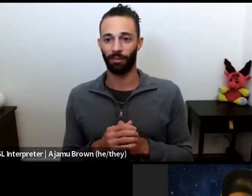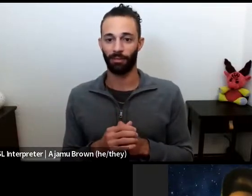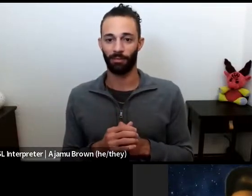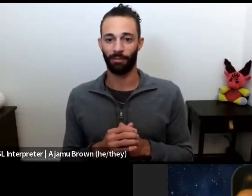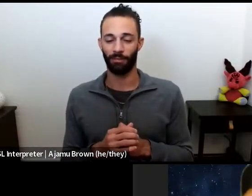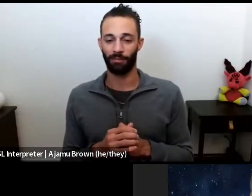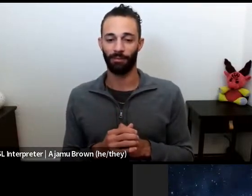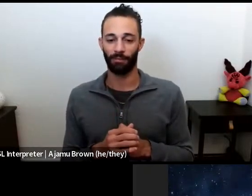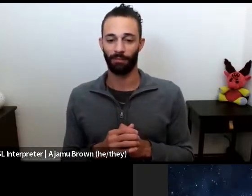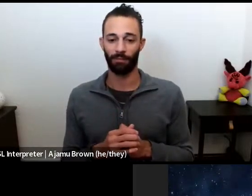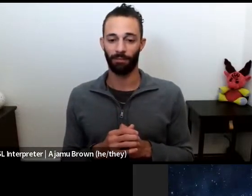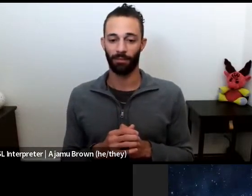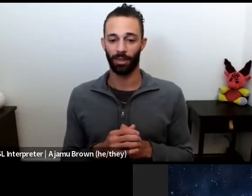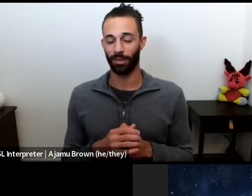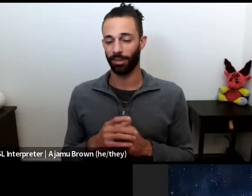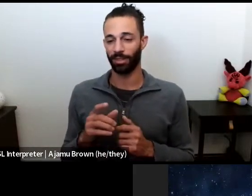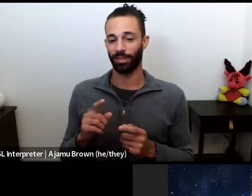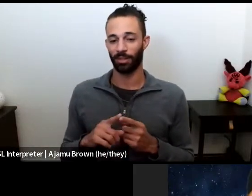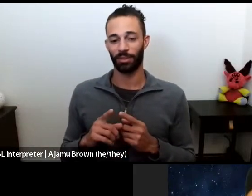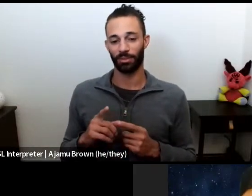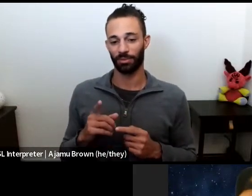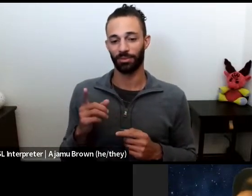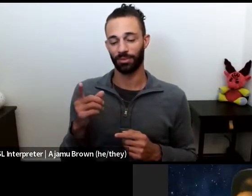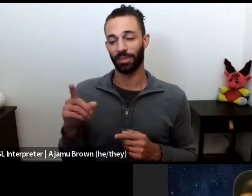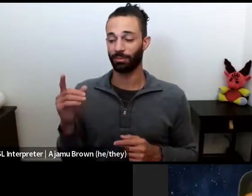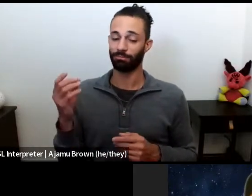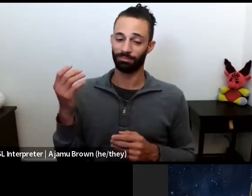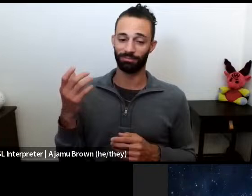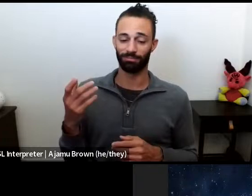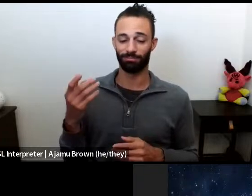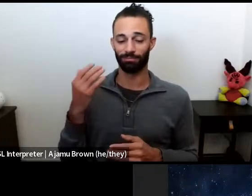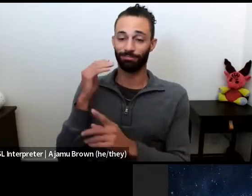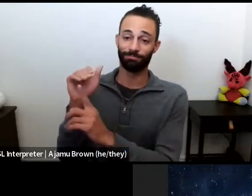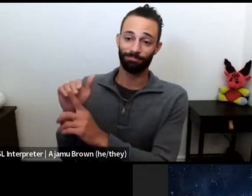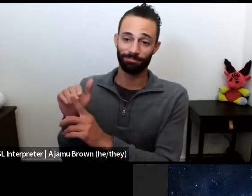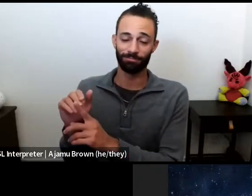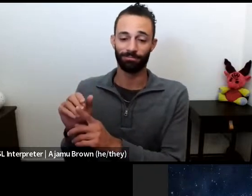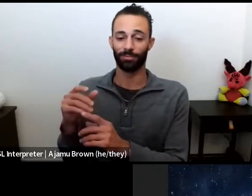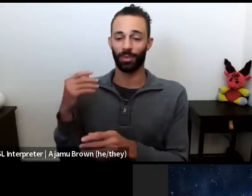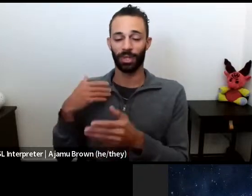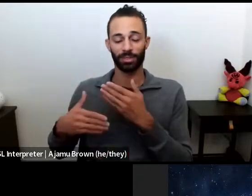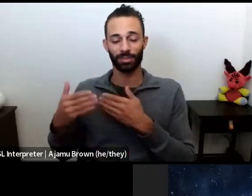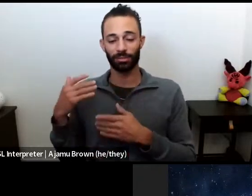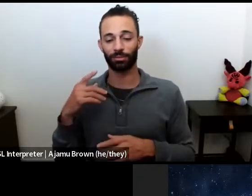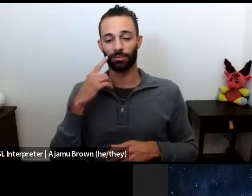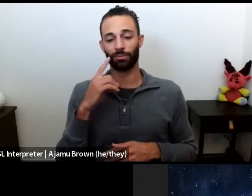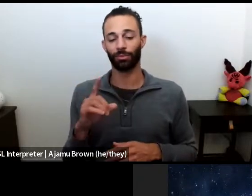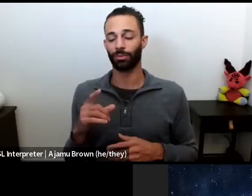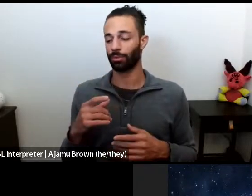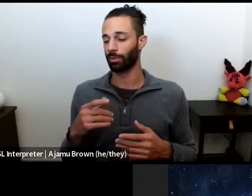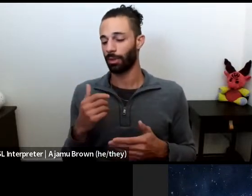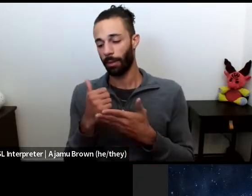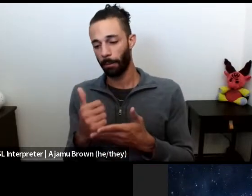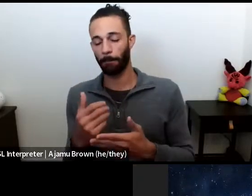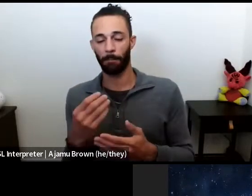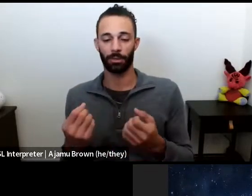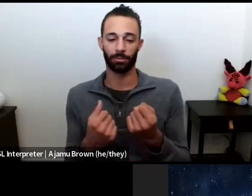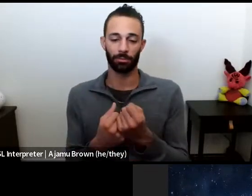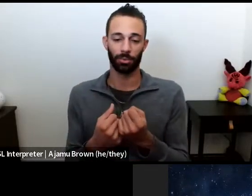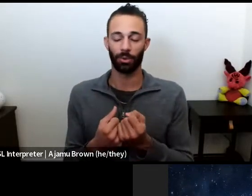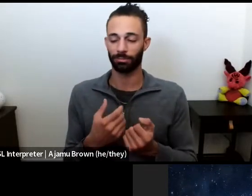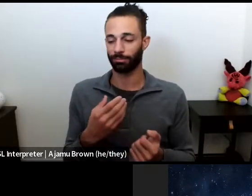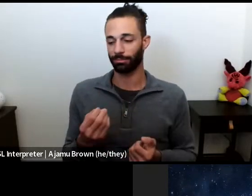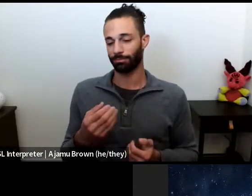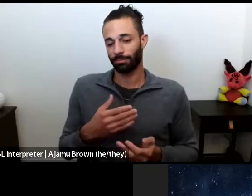to them and just go, hey, I could really use some help and support right now. And at least what I've found is they just